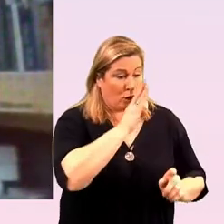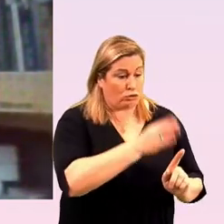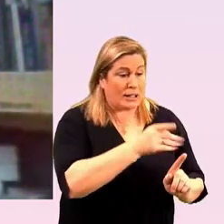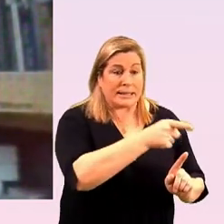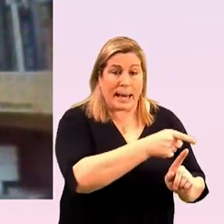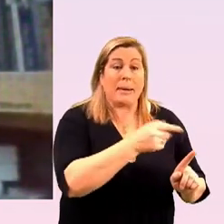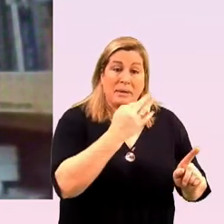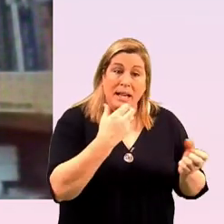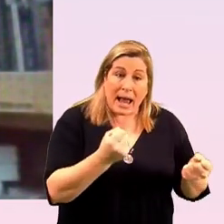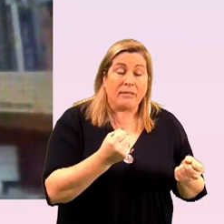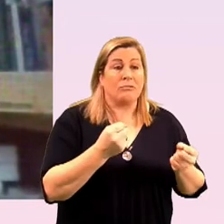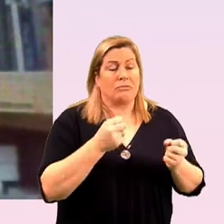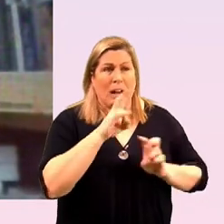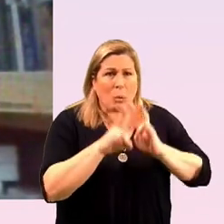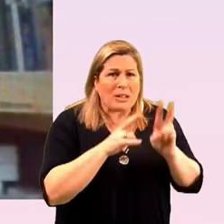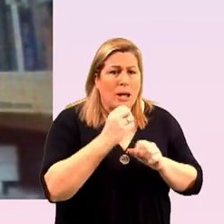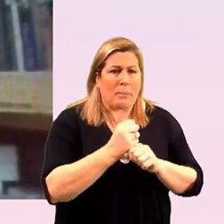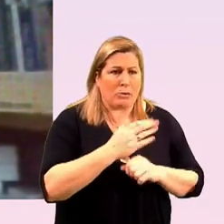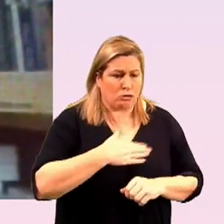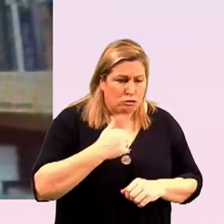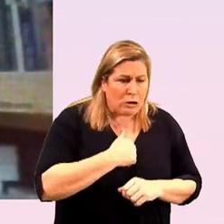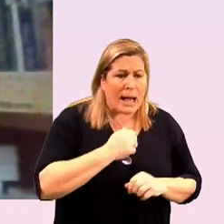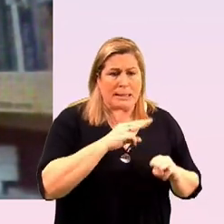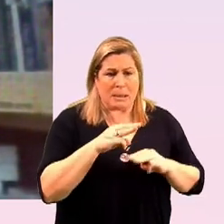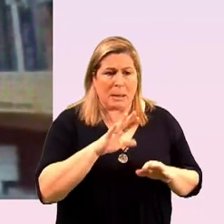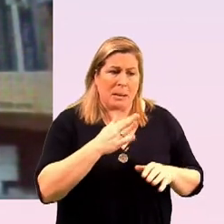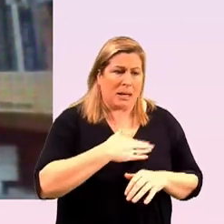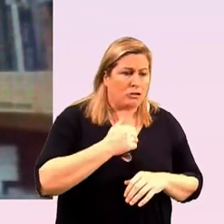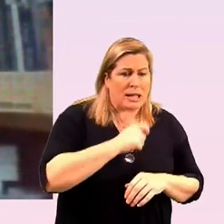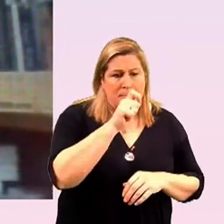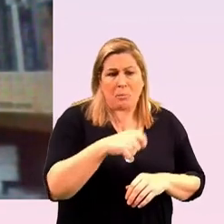about trans people, for example, who may be homeless or